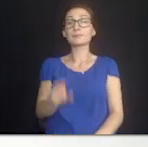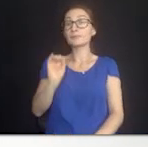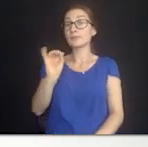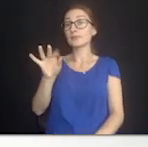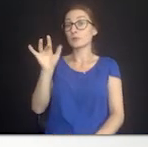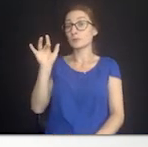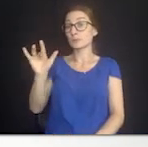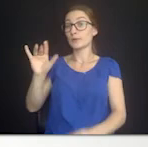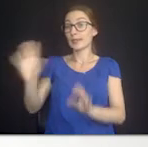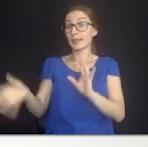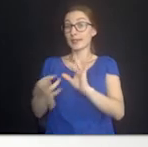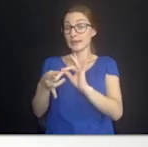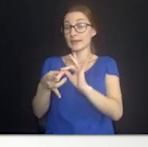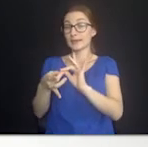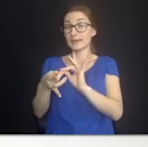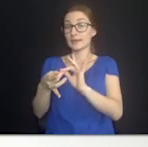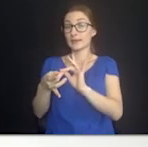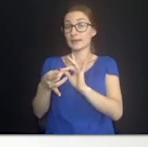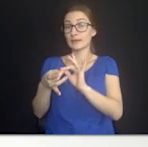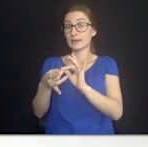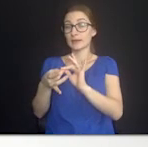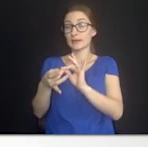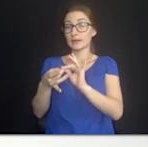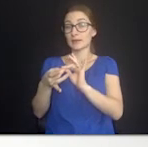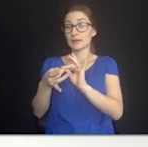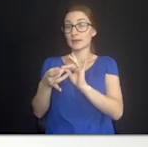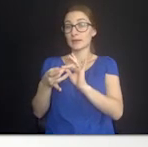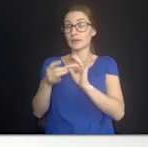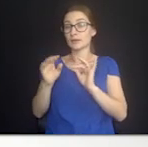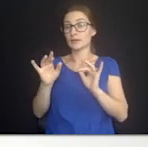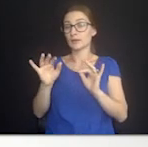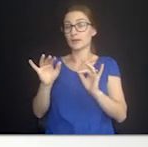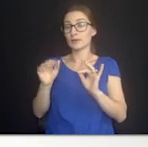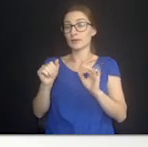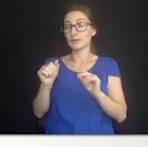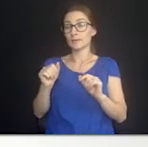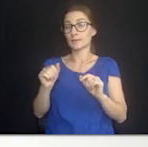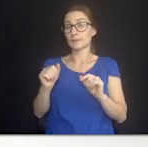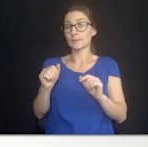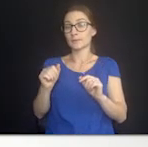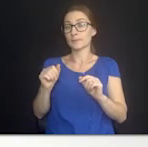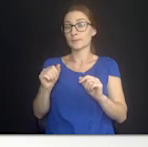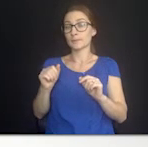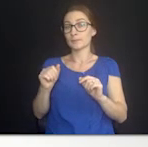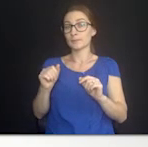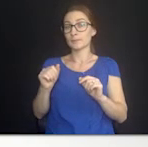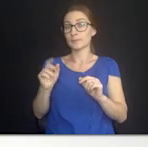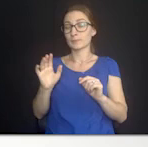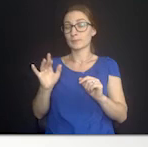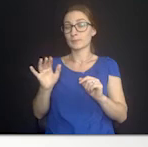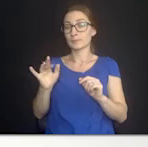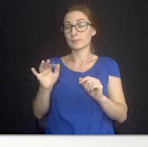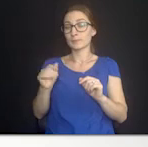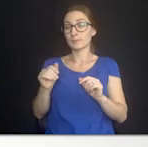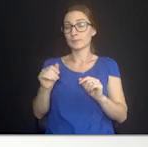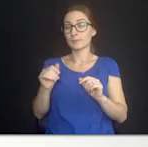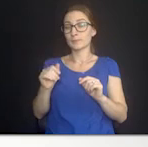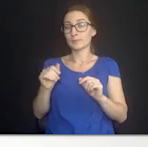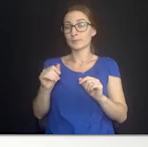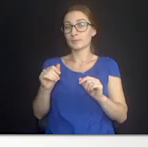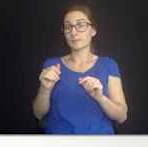John, well, let's not do Aunt Bertha, let's do a different one because she doesn't have a map, because it's